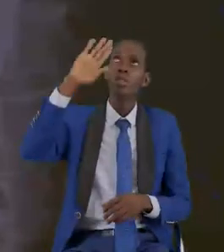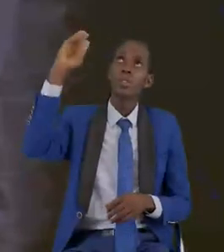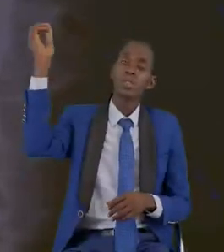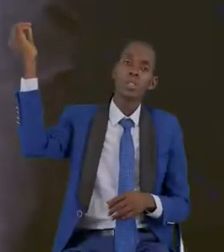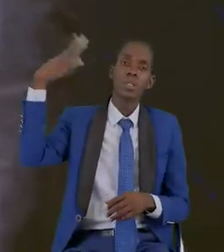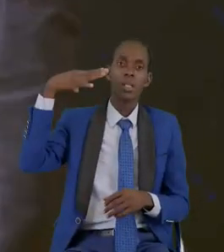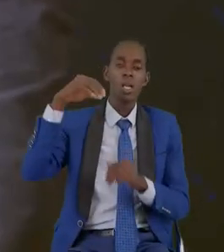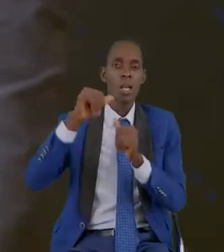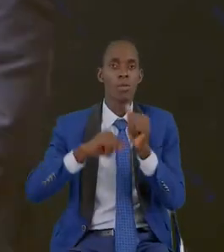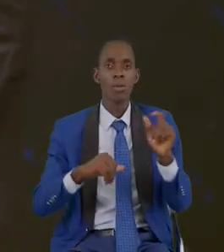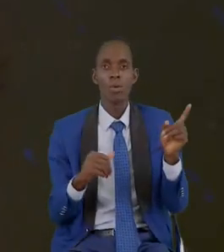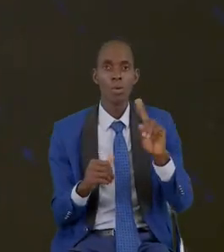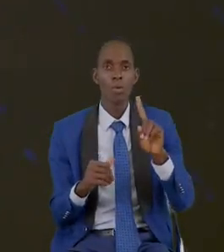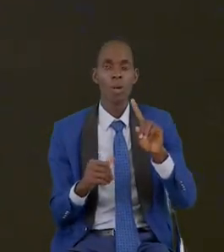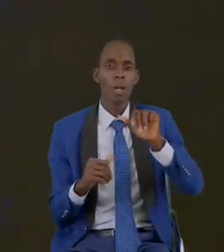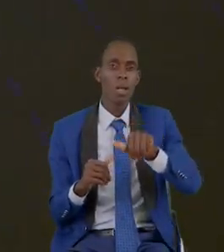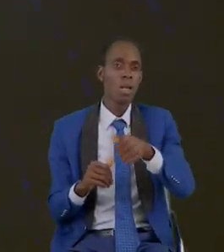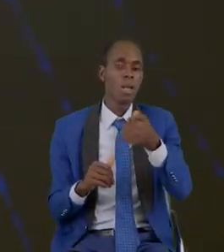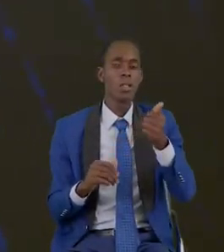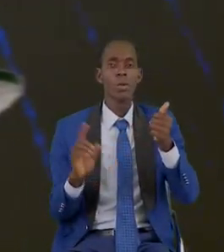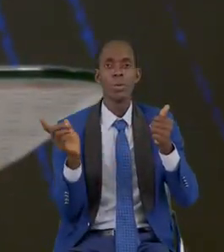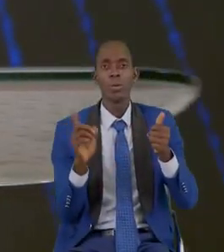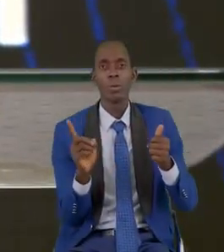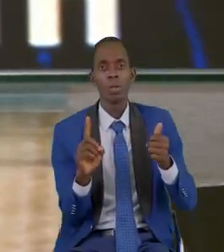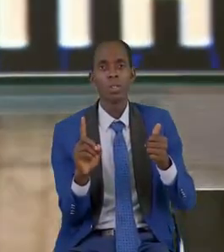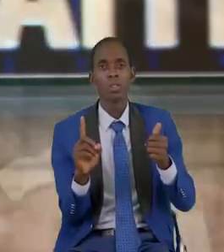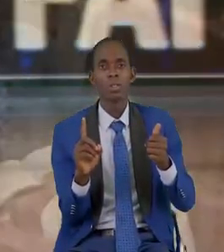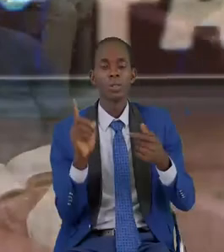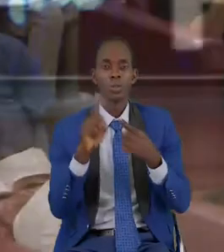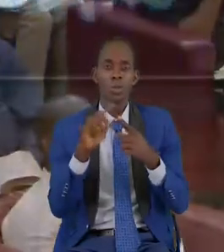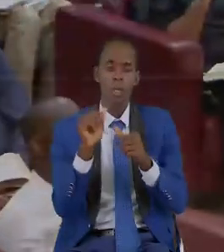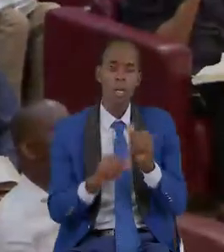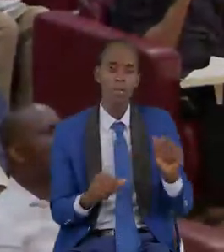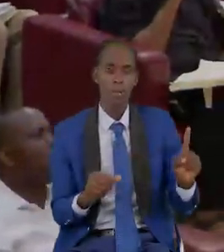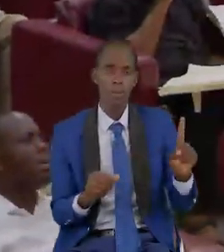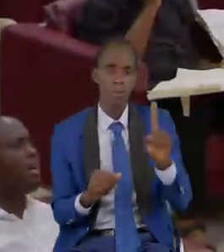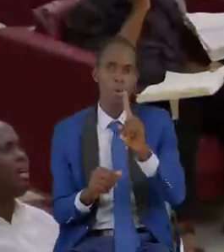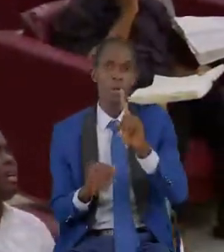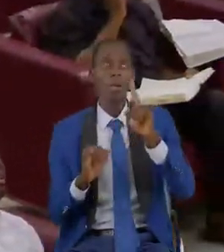everywhere, anywhere, to everyone,